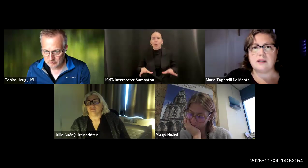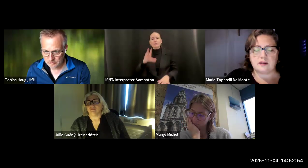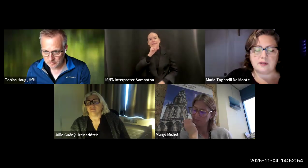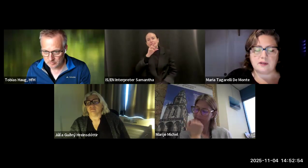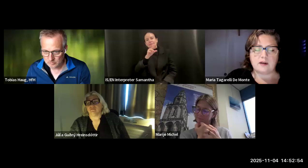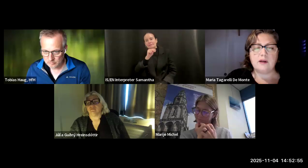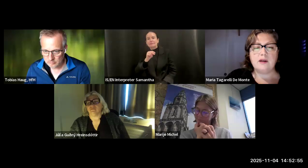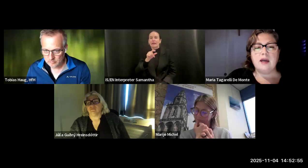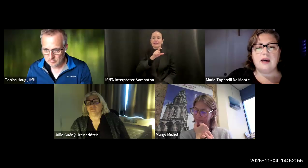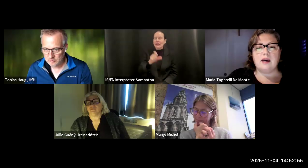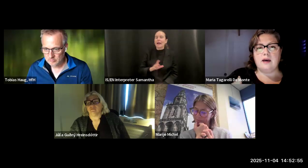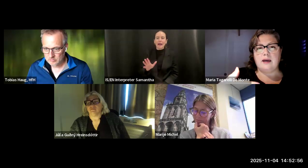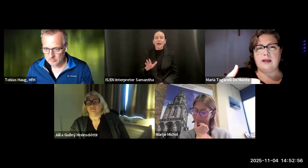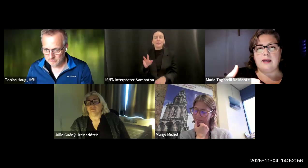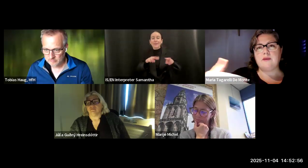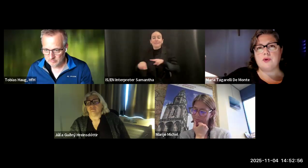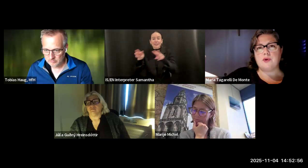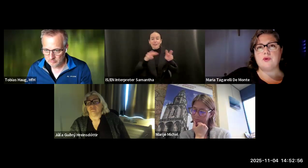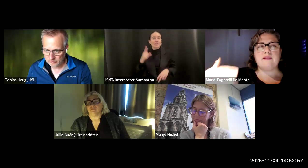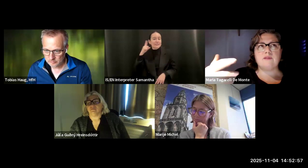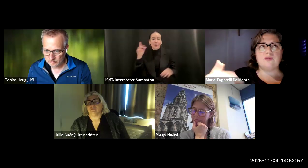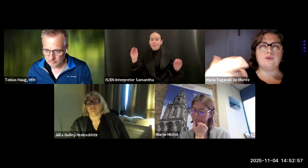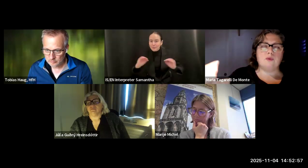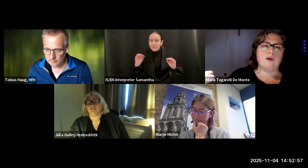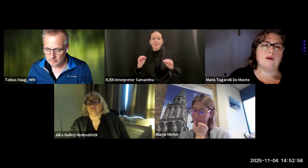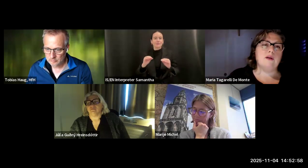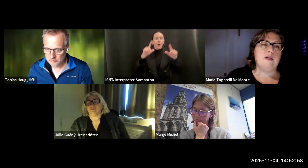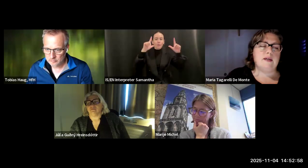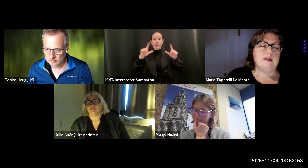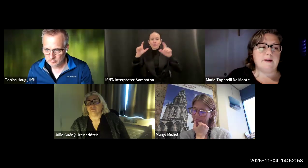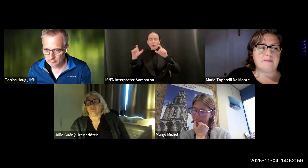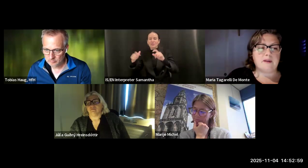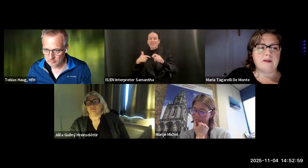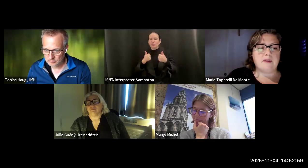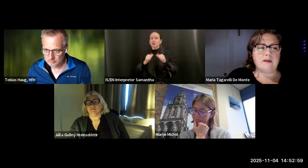silent videos, etc., etc., and then progress to more